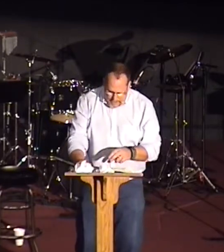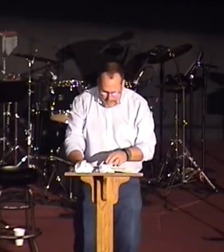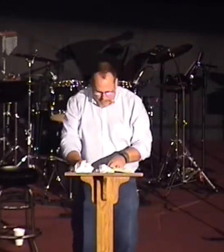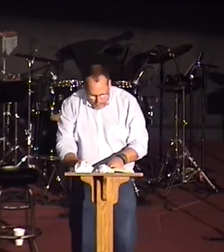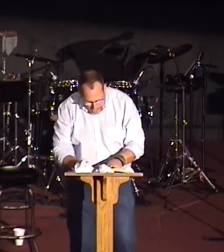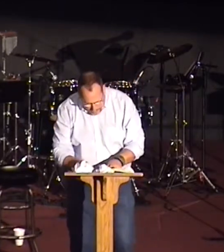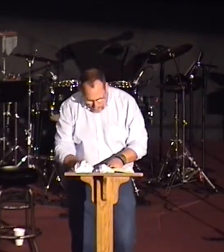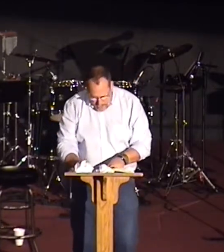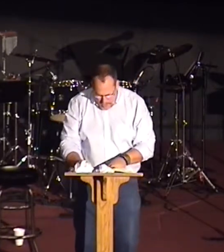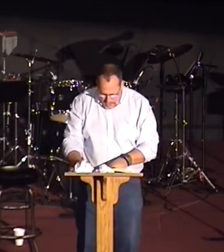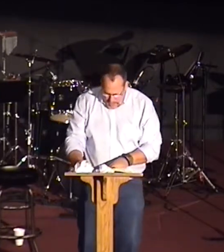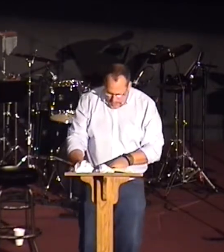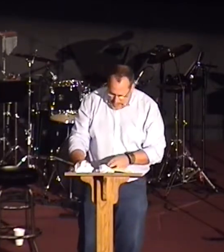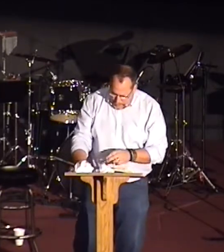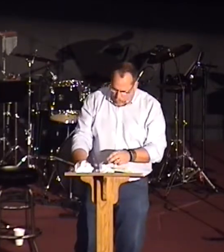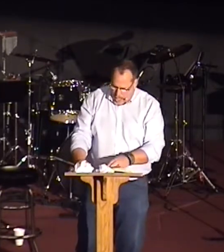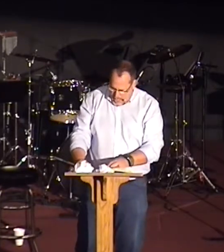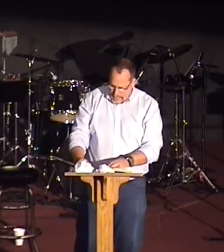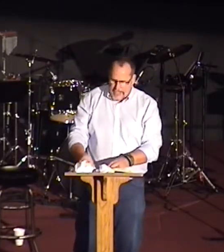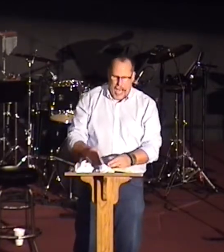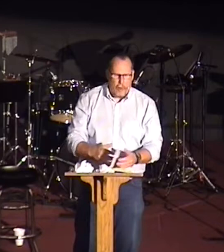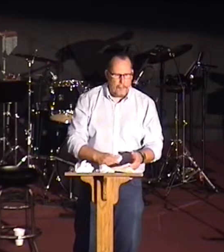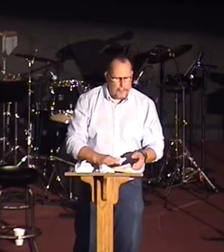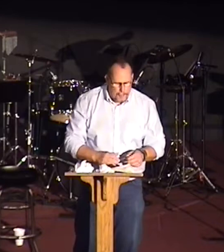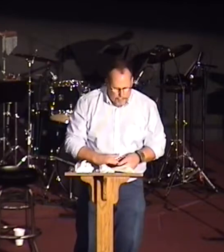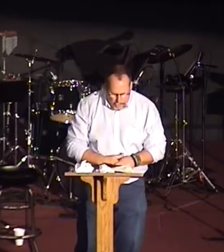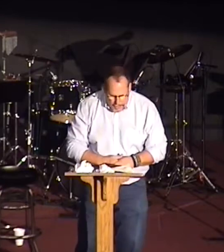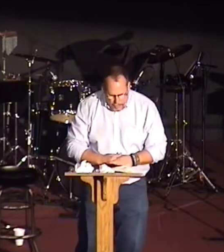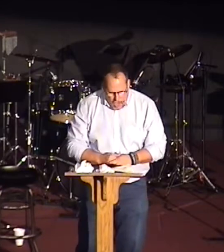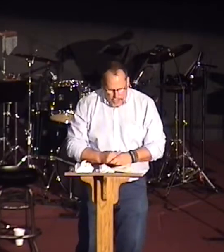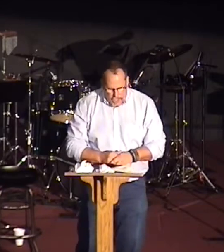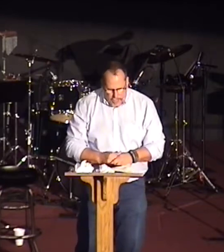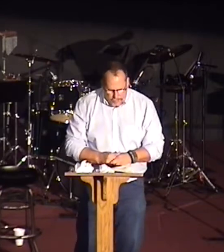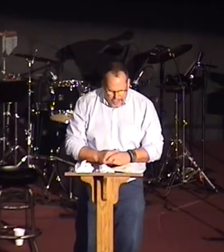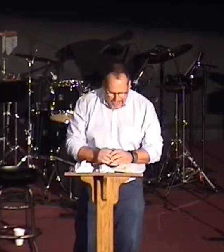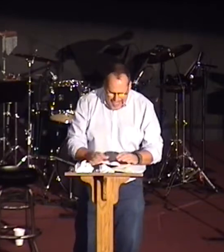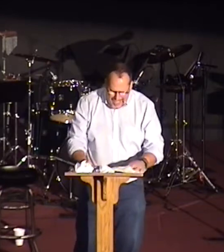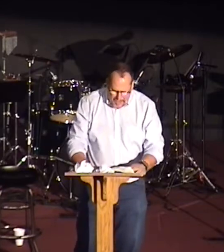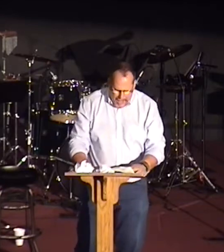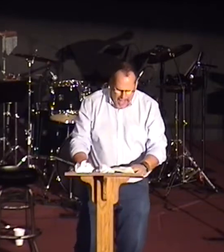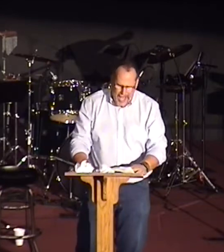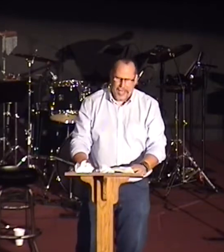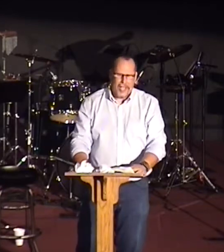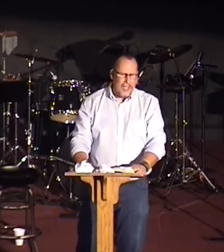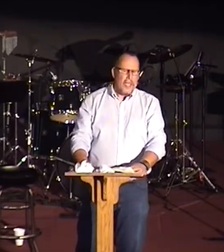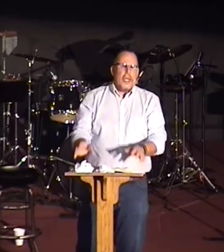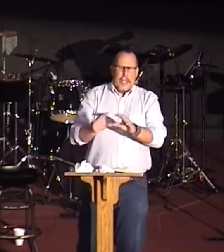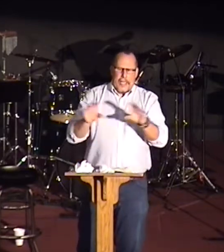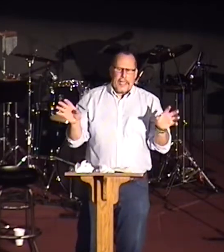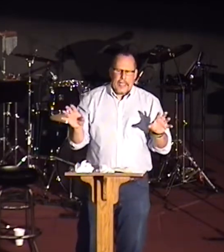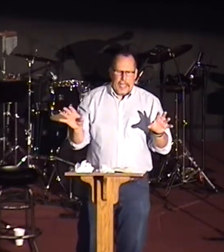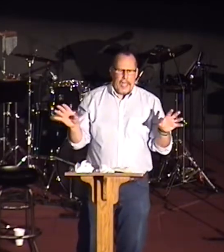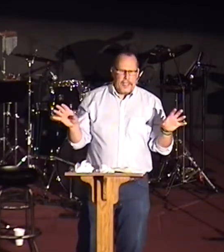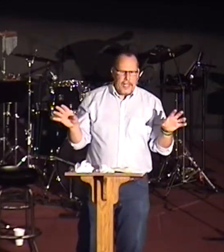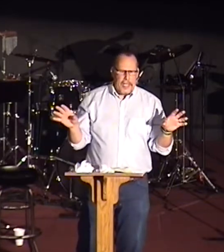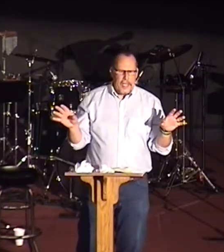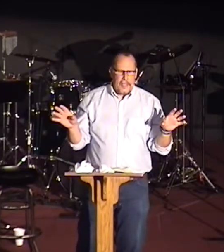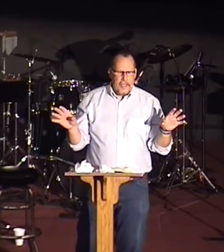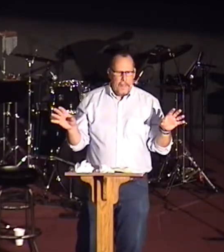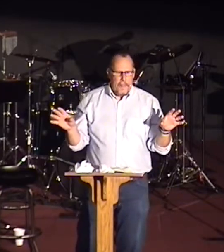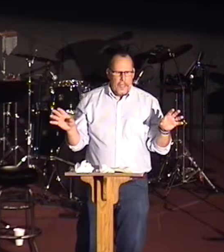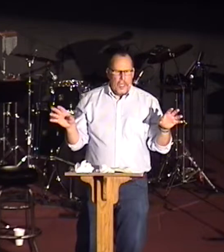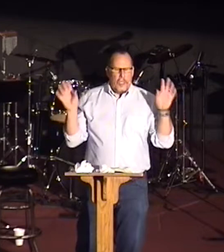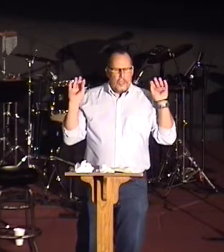taste, a sibling rivalry, a sip of wine, tower building project. Really? Come on. Can I just say